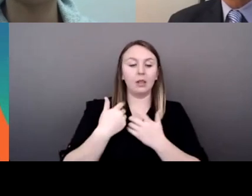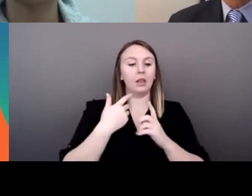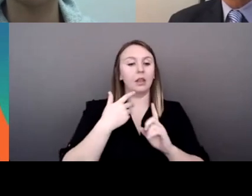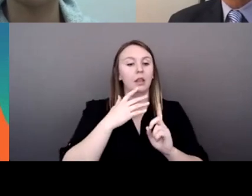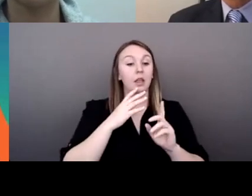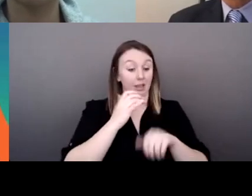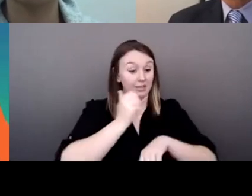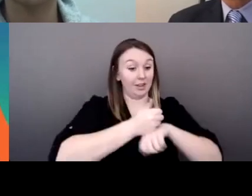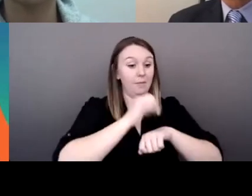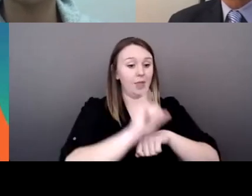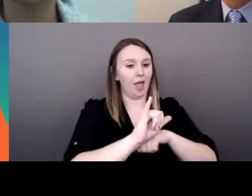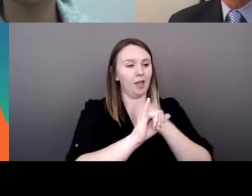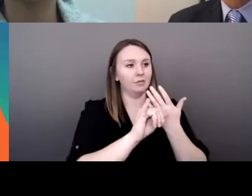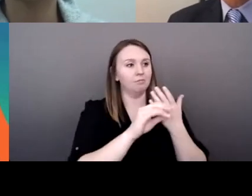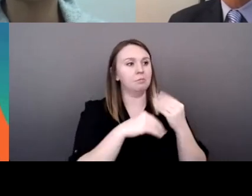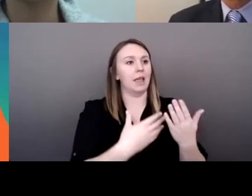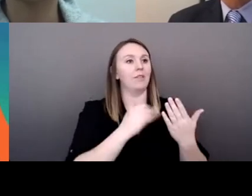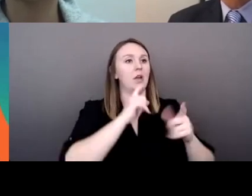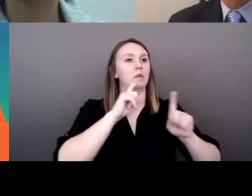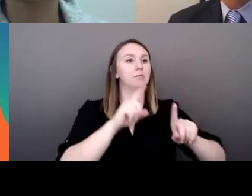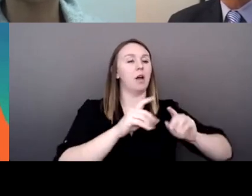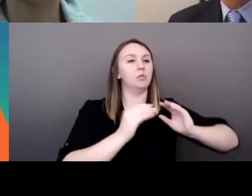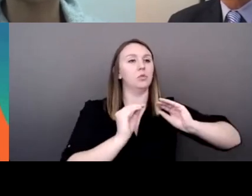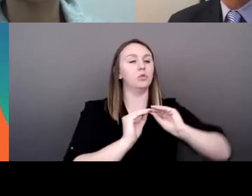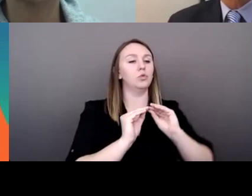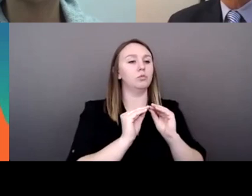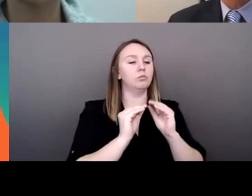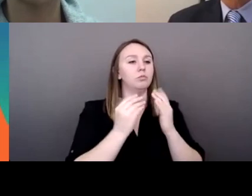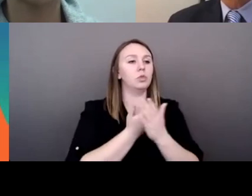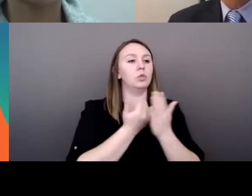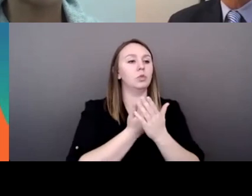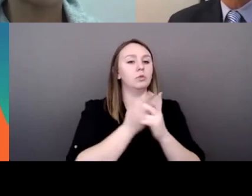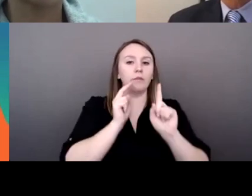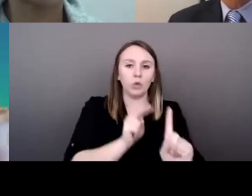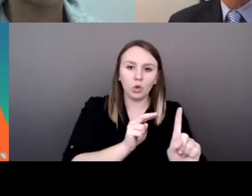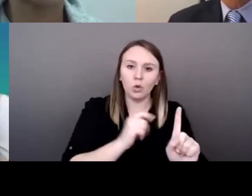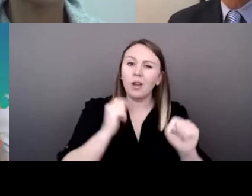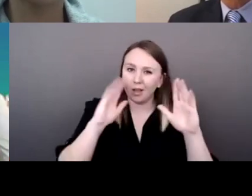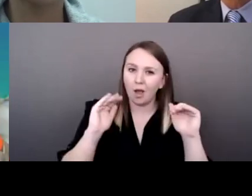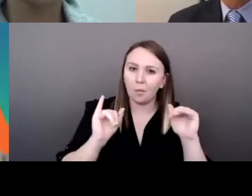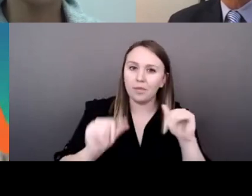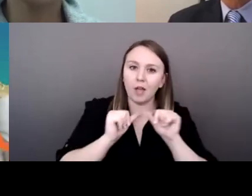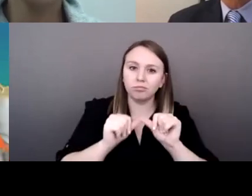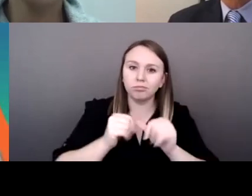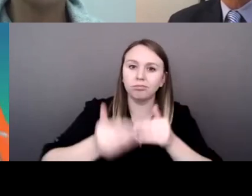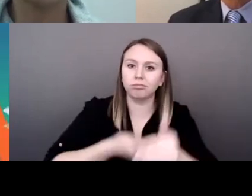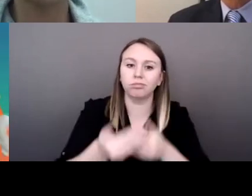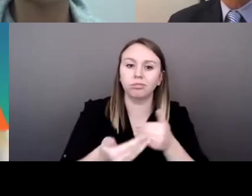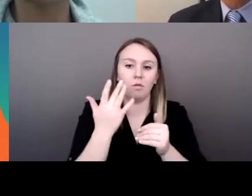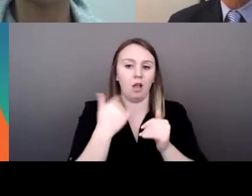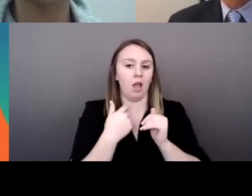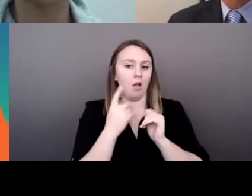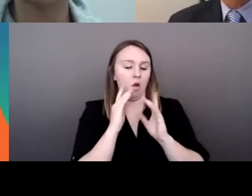new lens. And I really hope that that moves forward. So that's actually something I'm like now planting seeds,